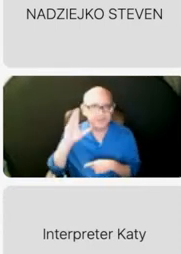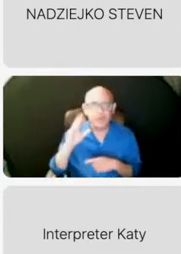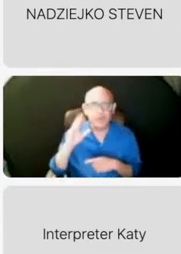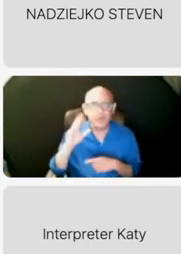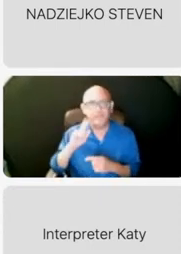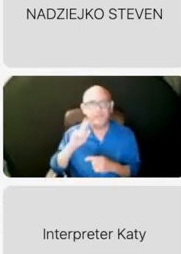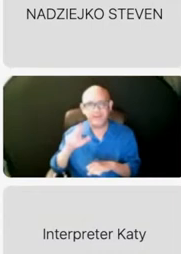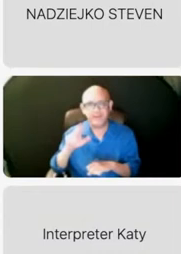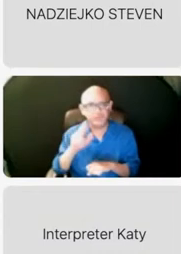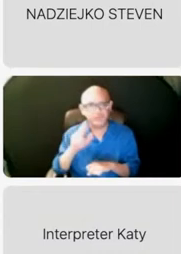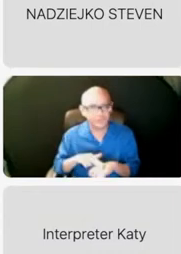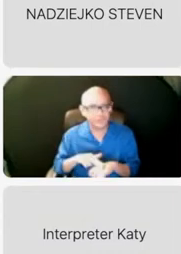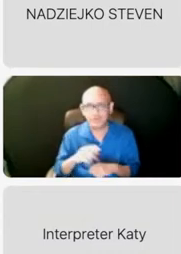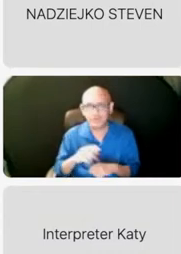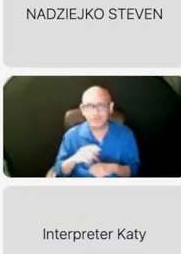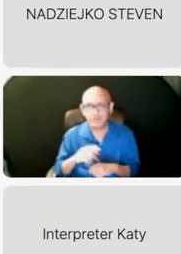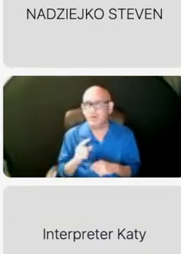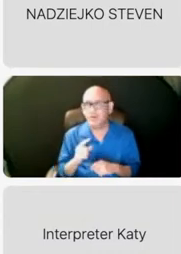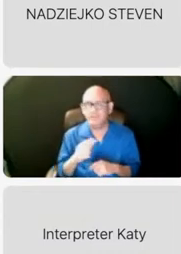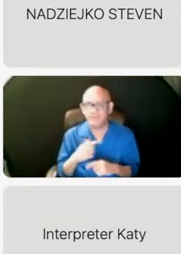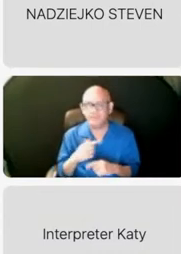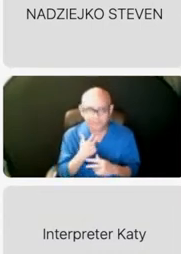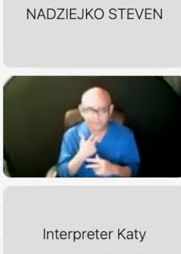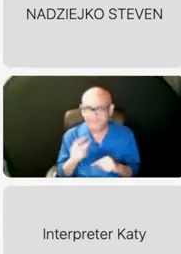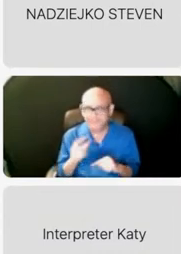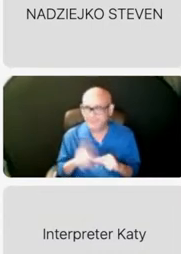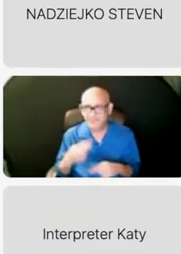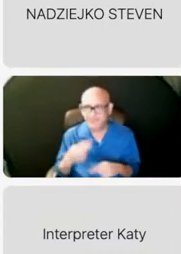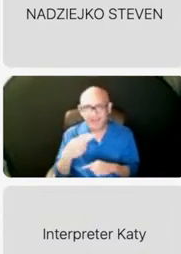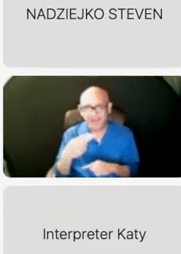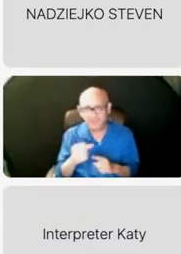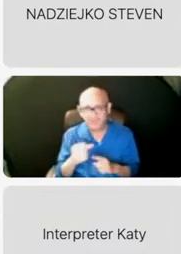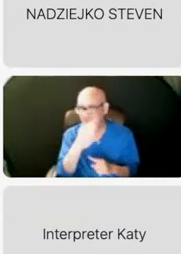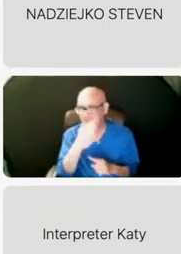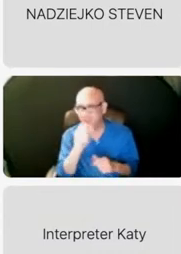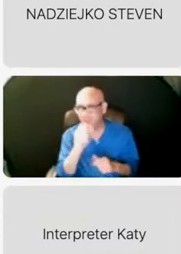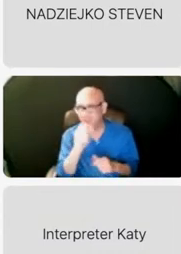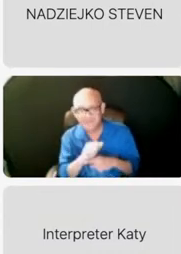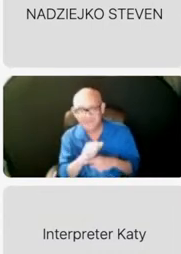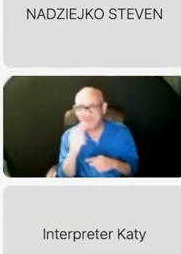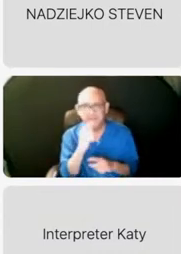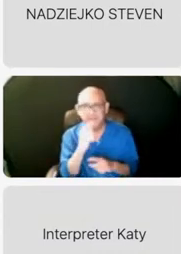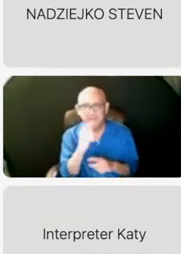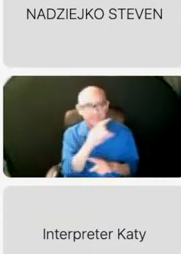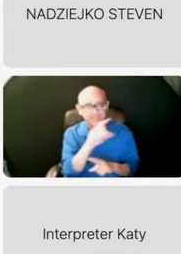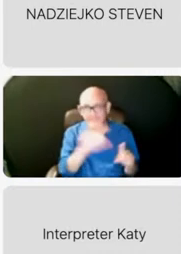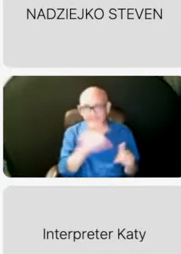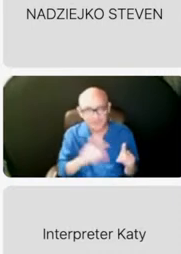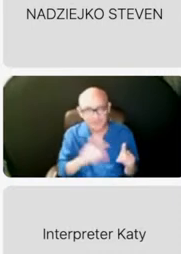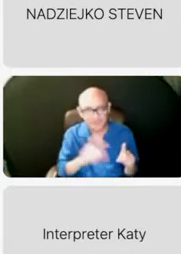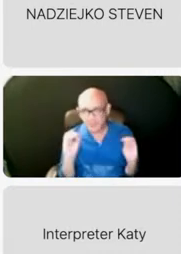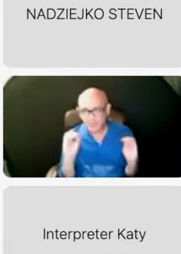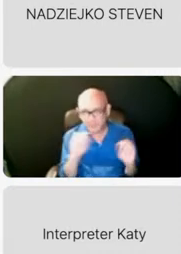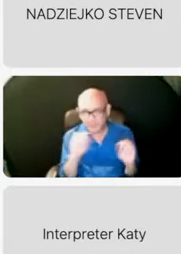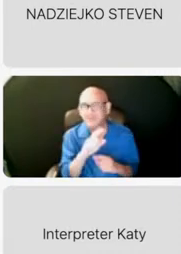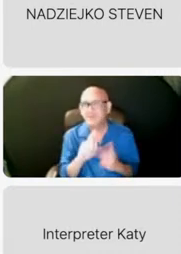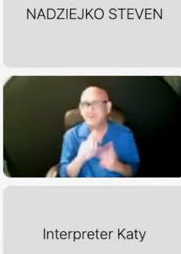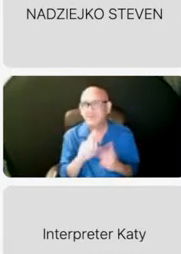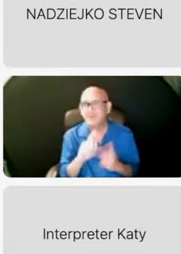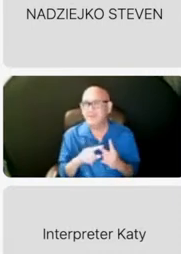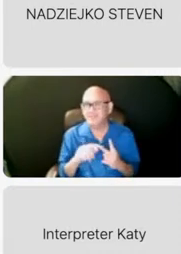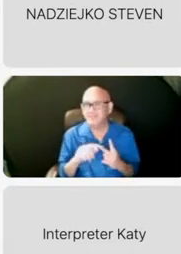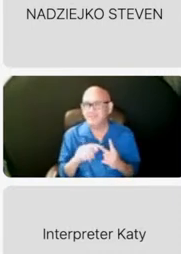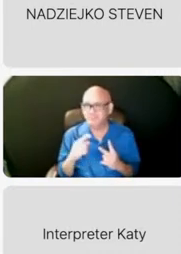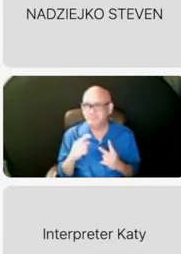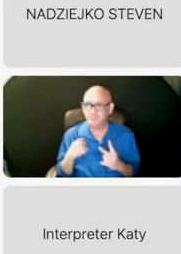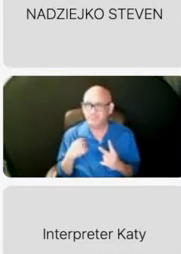weren't you couldn't do it at the high school because we didn't have zoom at the high school and then cryrock came through and had you over